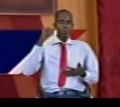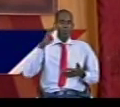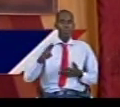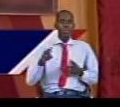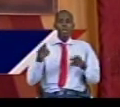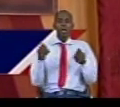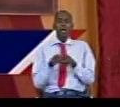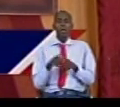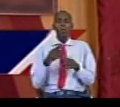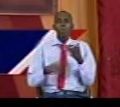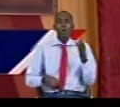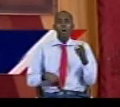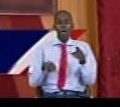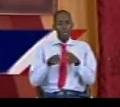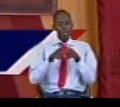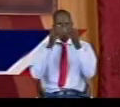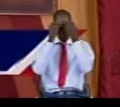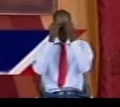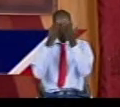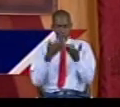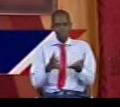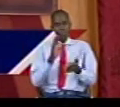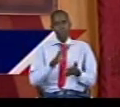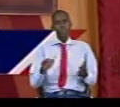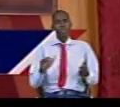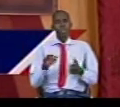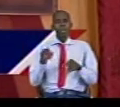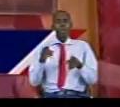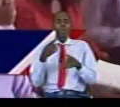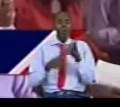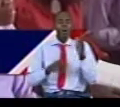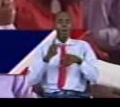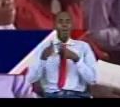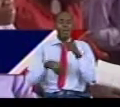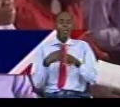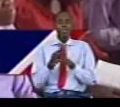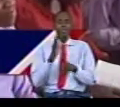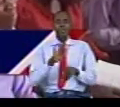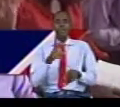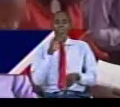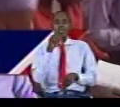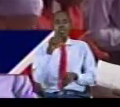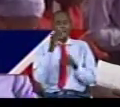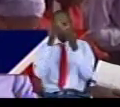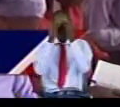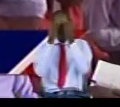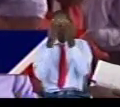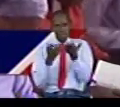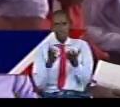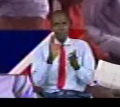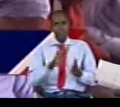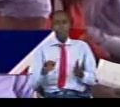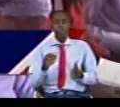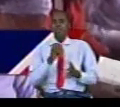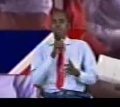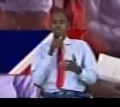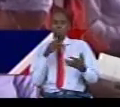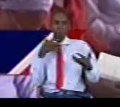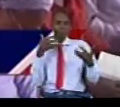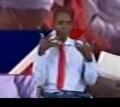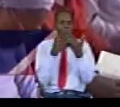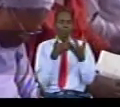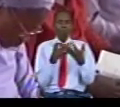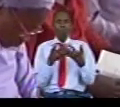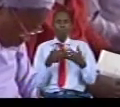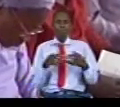children? Obedience. What kind of child are you? Obedience. As obedient children, not fashioning yourselves according to